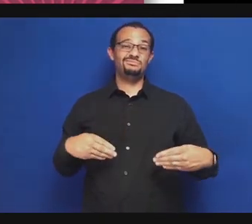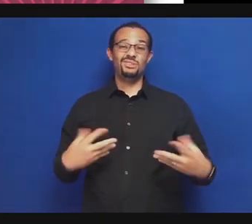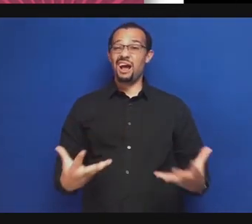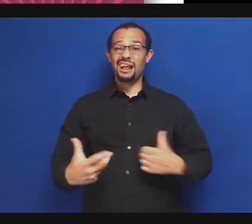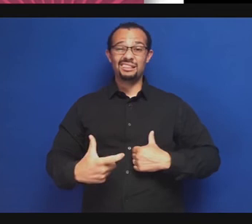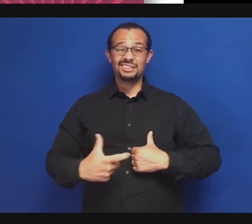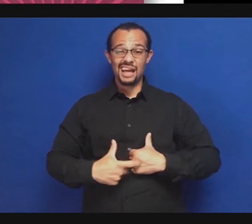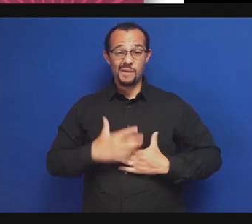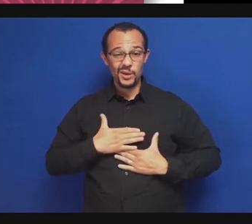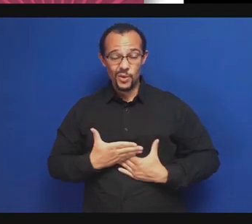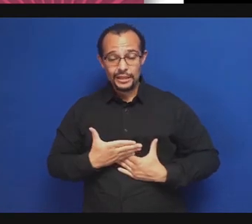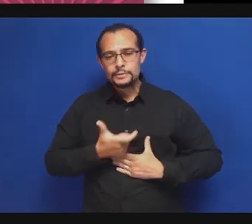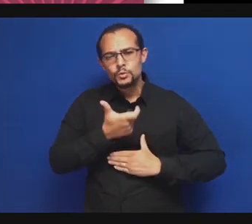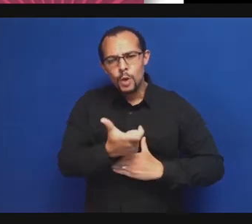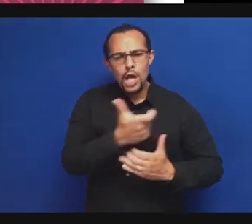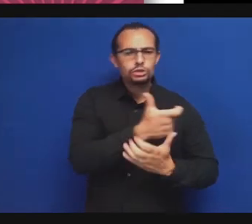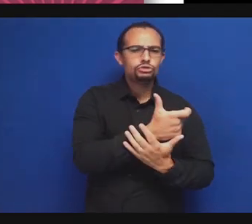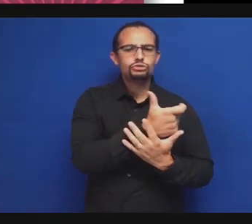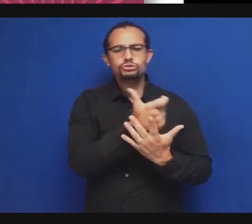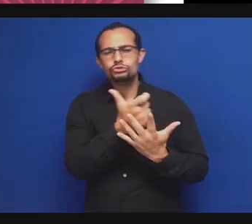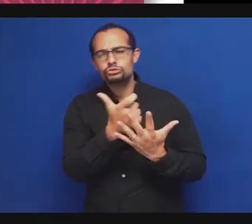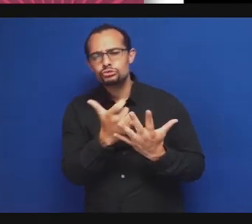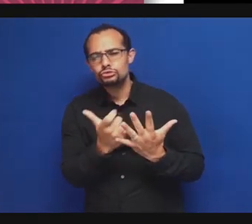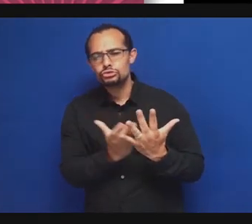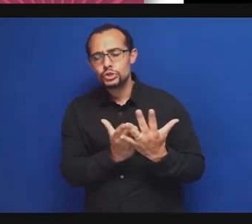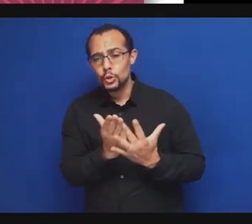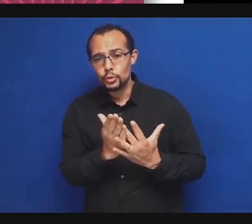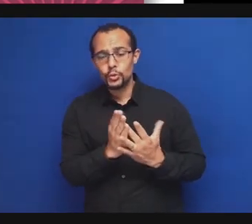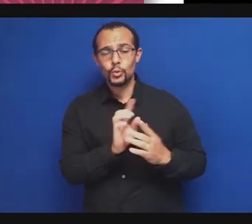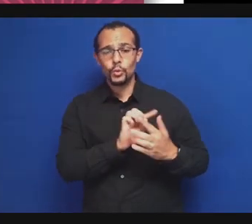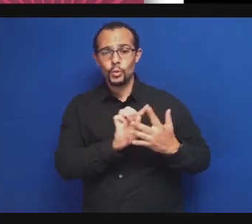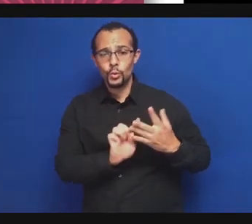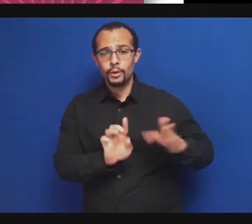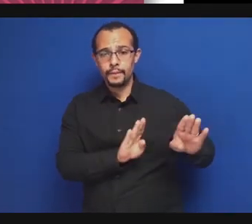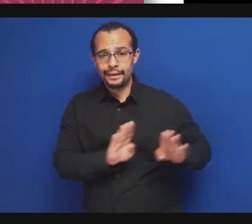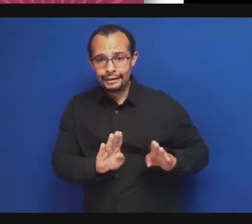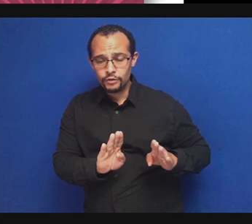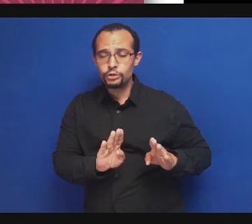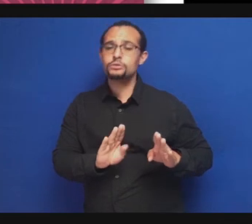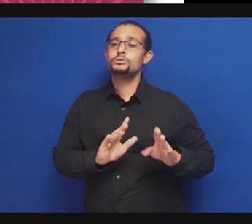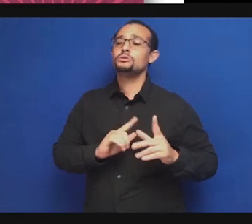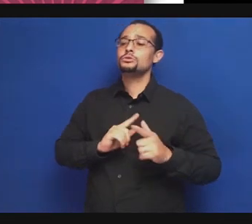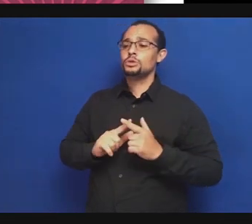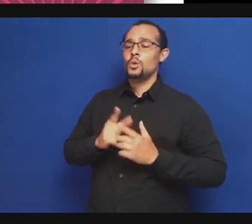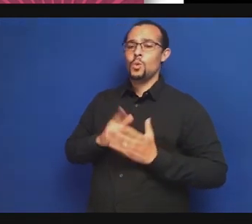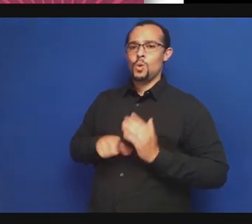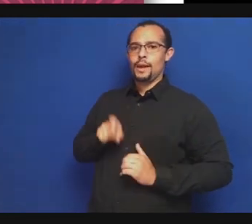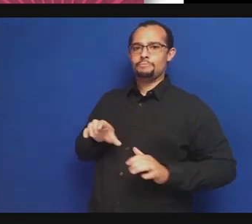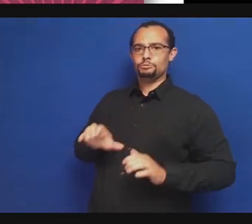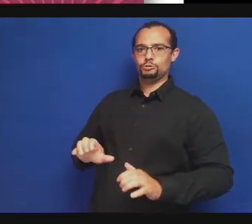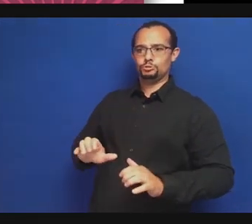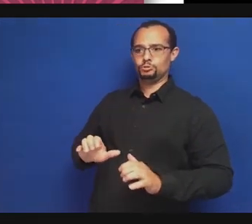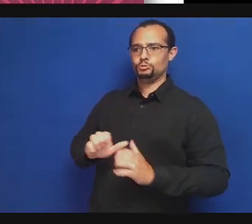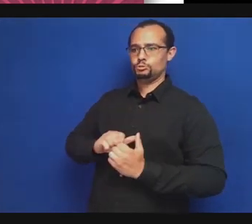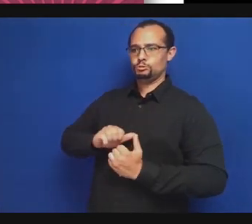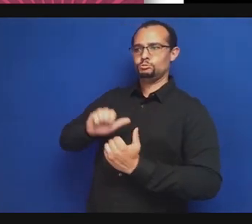those supportive ways with your children and your teens, keeping in mind those NCTSN talking points